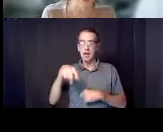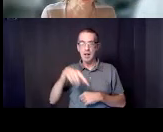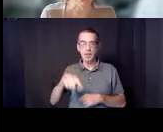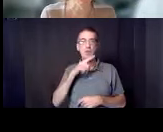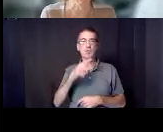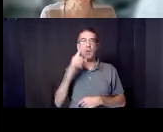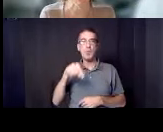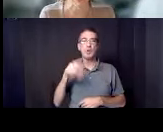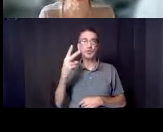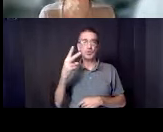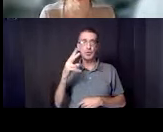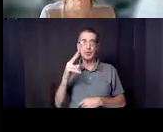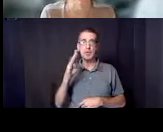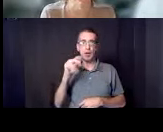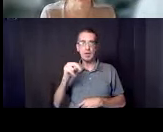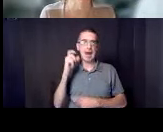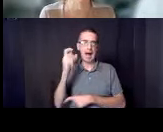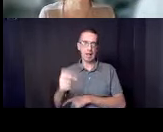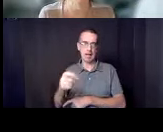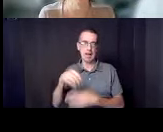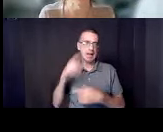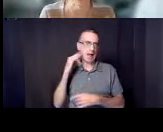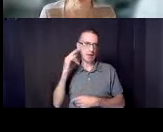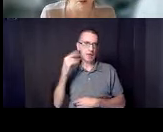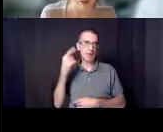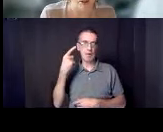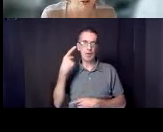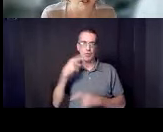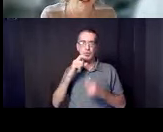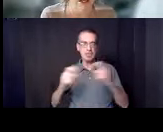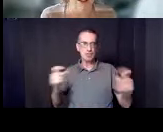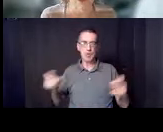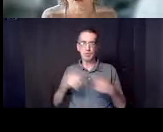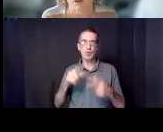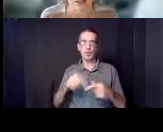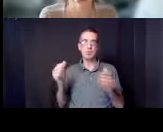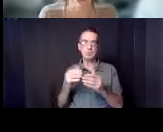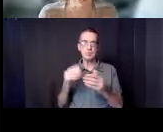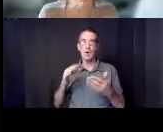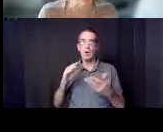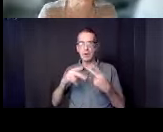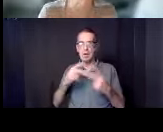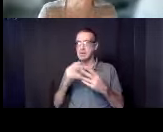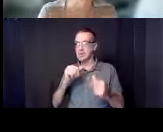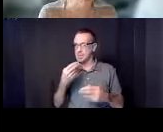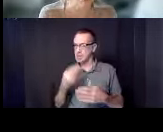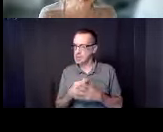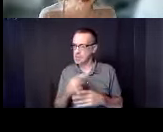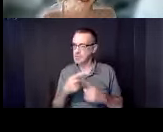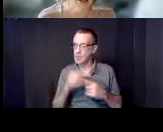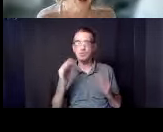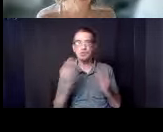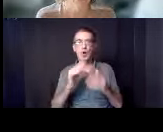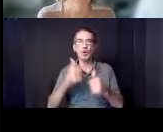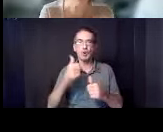was 1.2 billion allocated in California to be distributed to those non-entitlement NEUs, they're called, those small